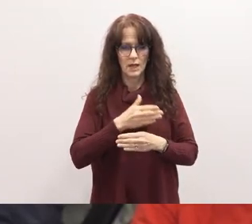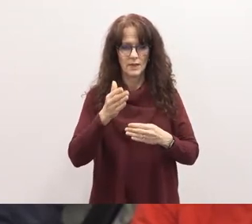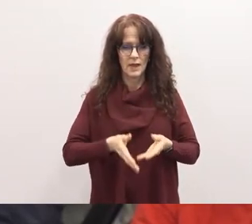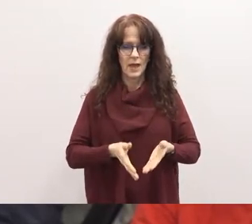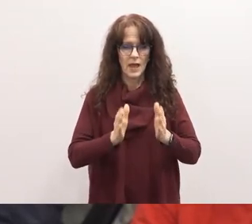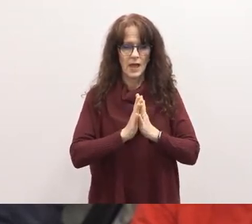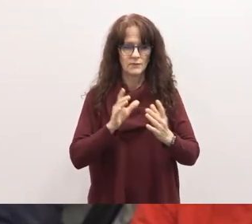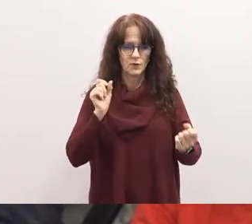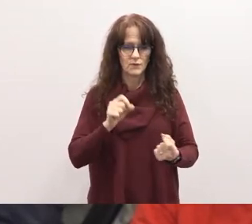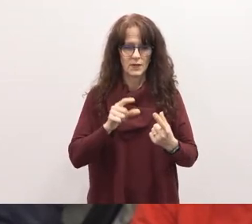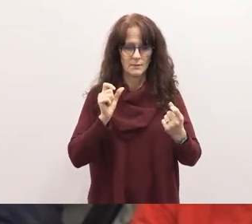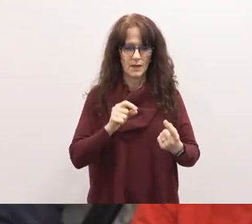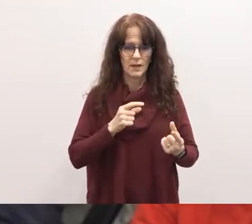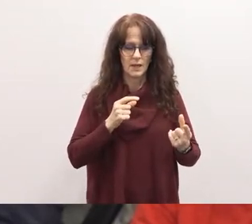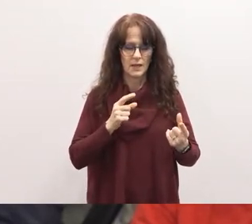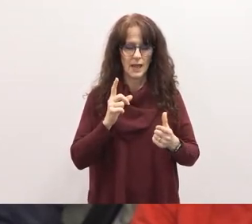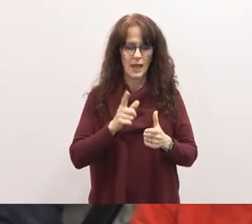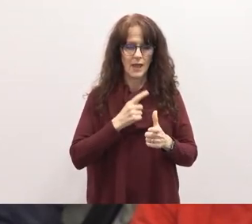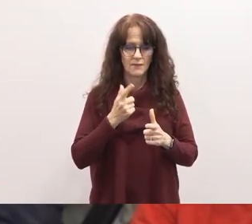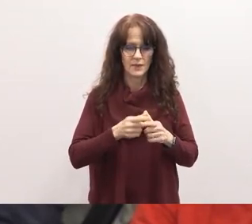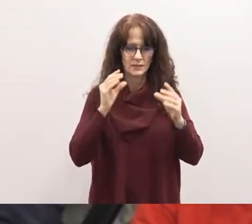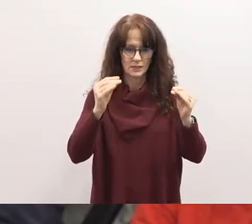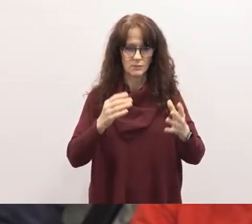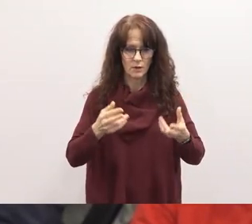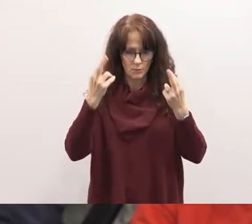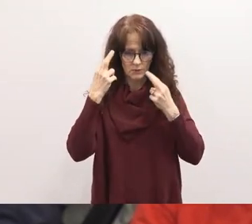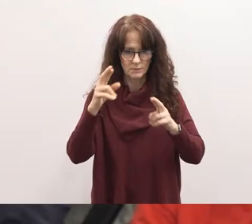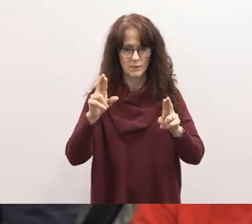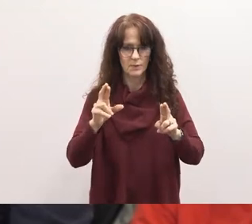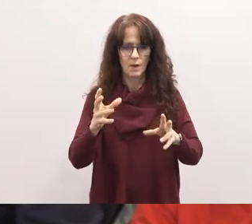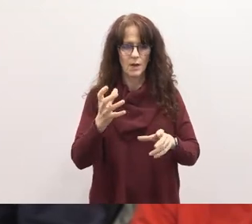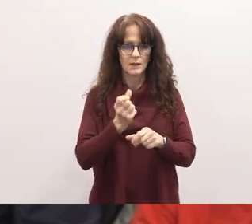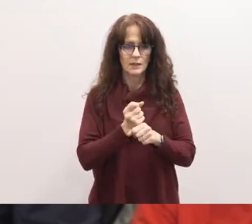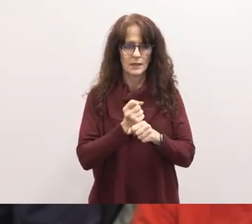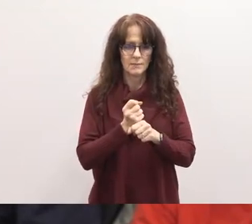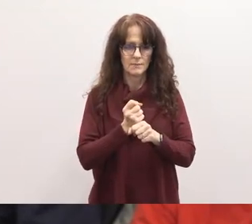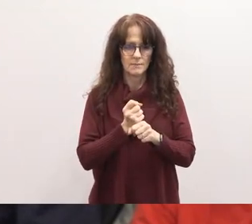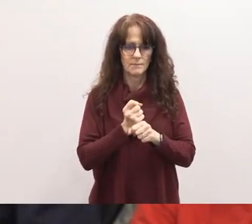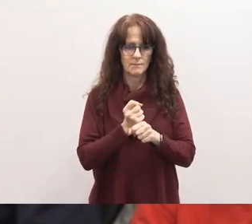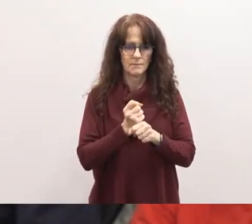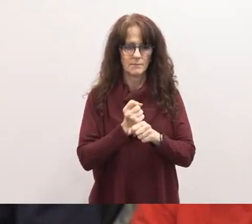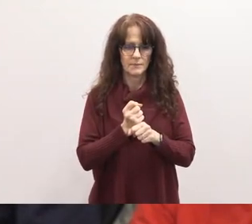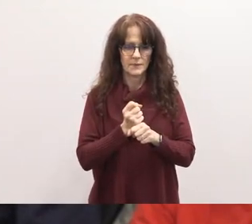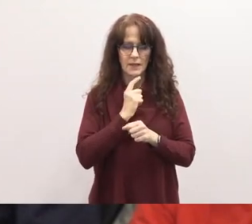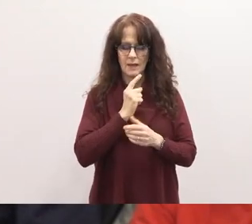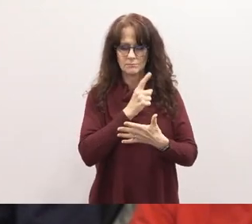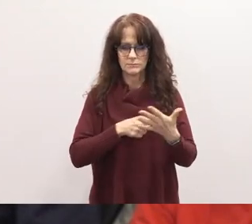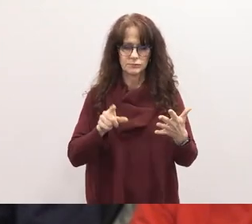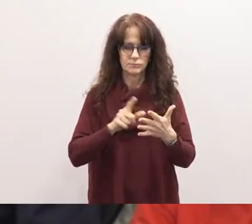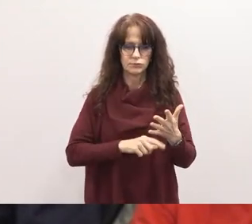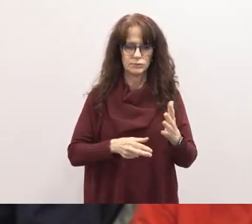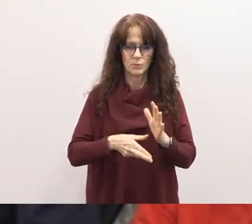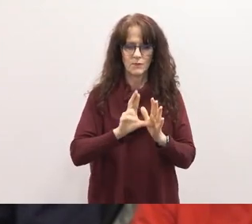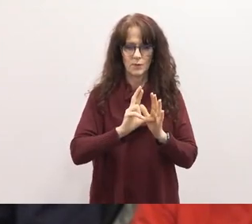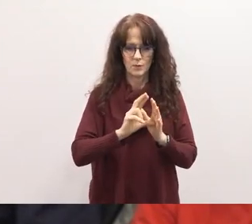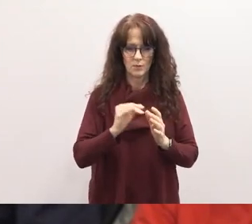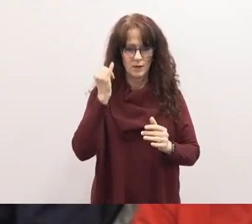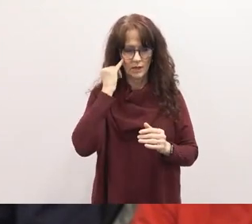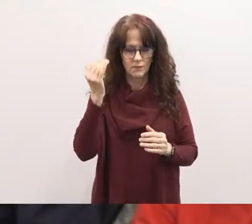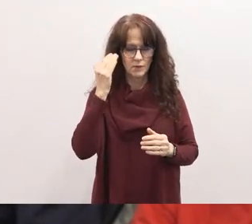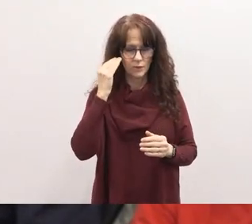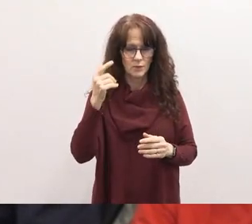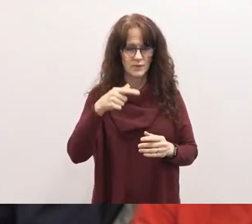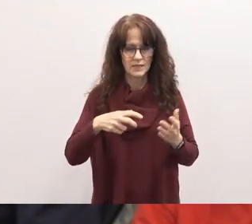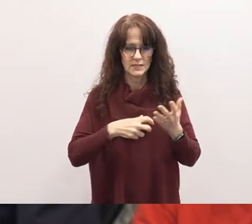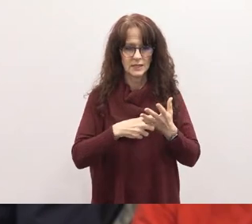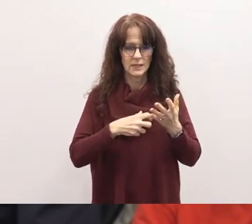asking for feedback. Even then, teachers want to be respectful and hold back on giving a scathing review. If we knew that these exit